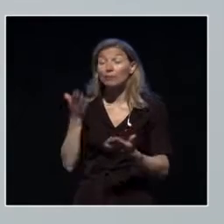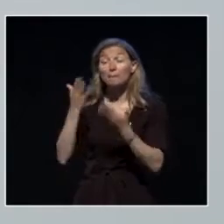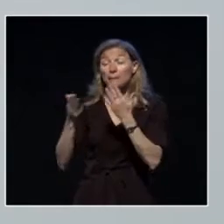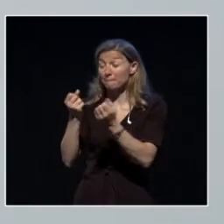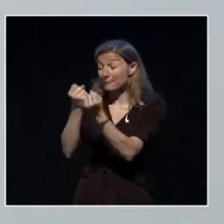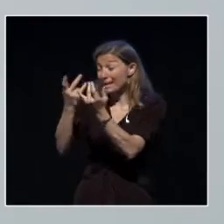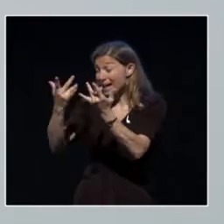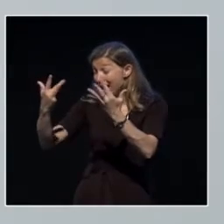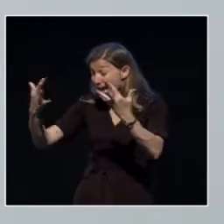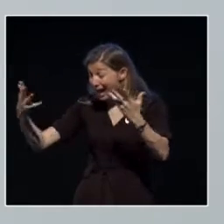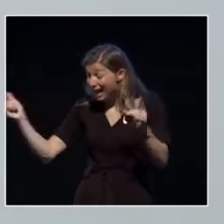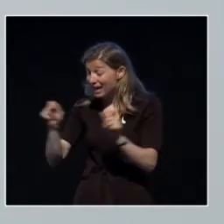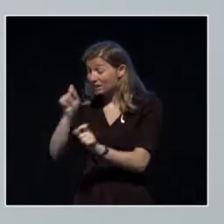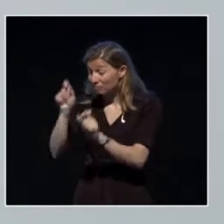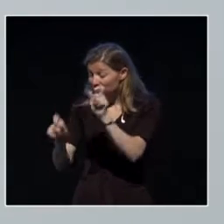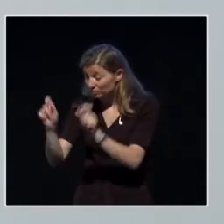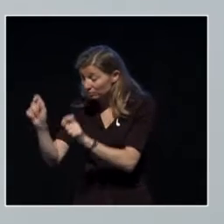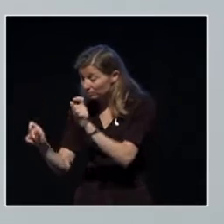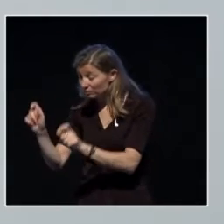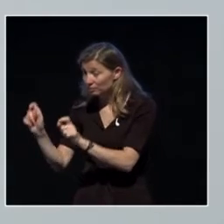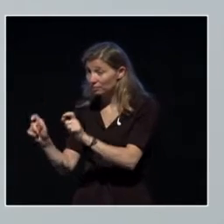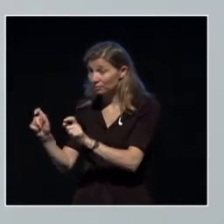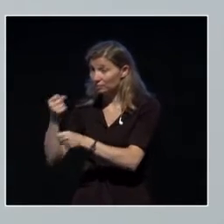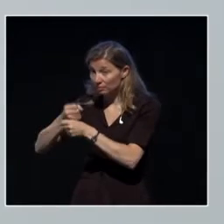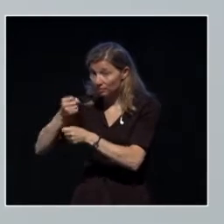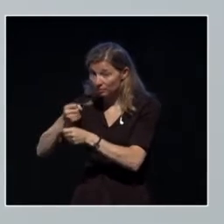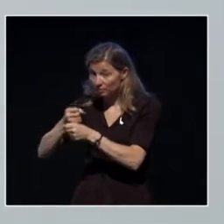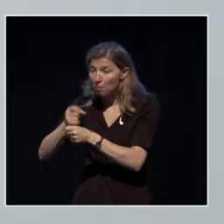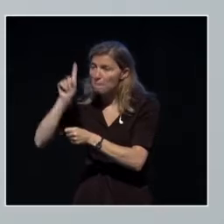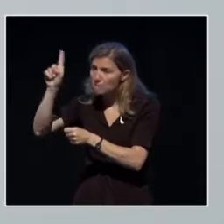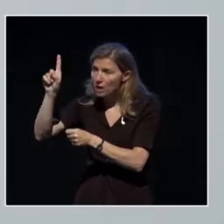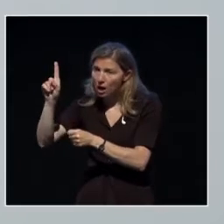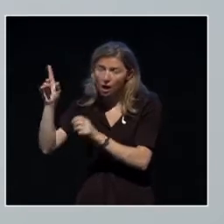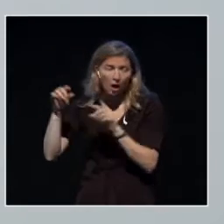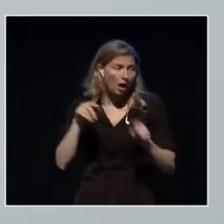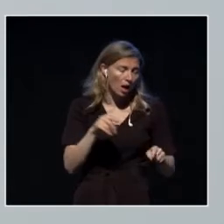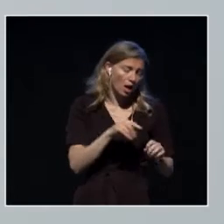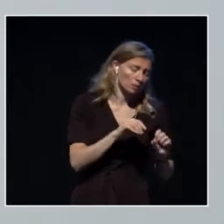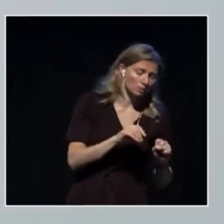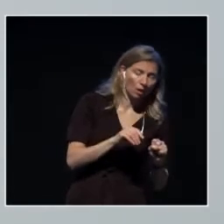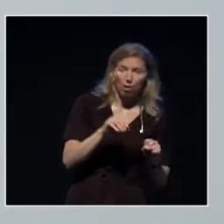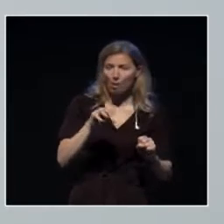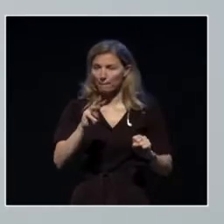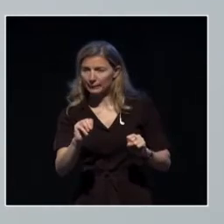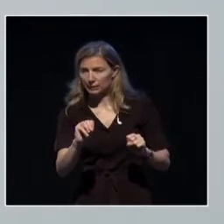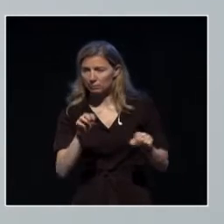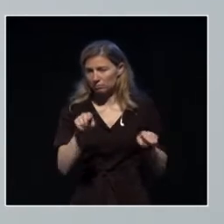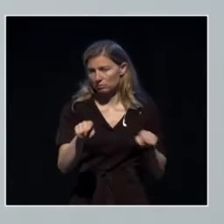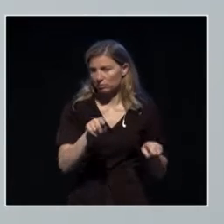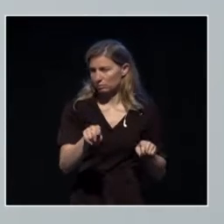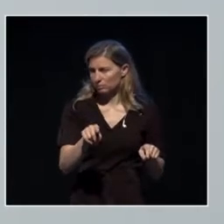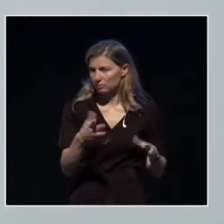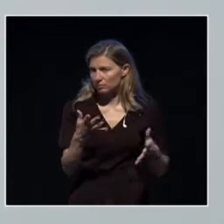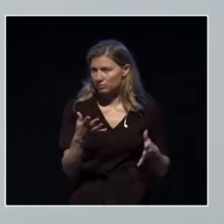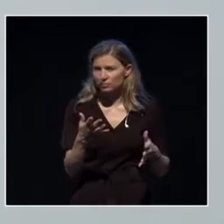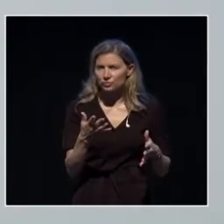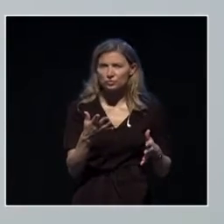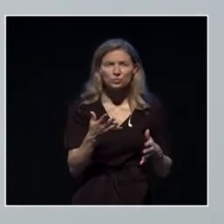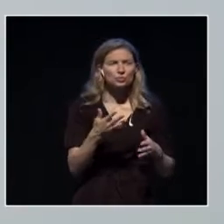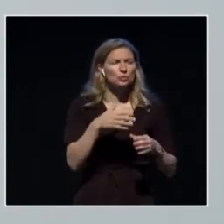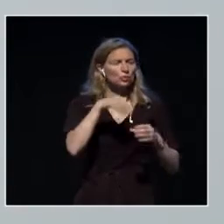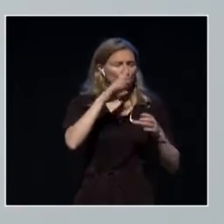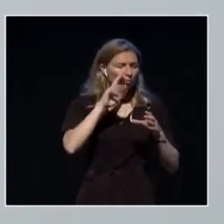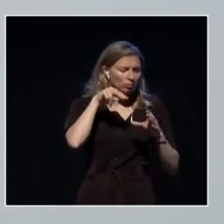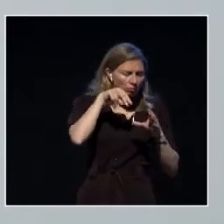employment as well as number of firms in small and medium enterprises. Of course, with